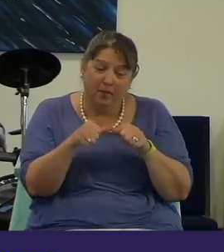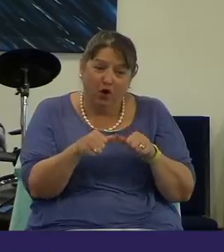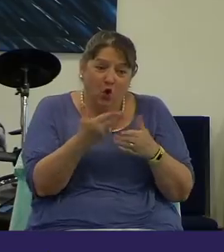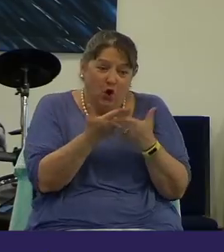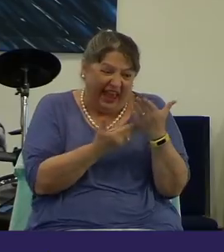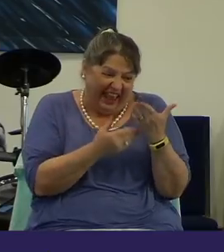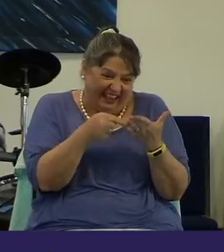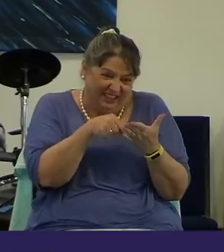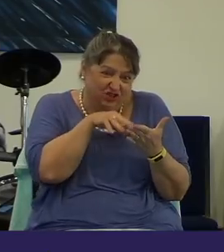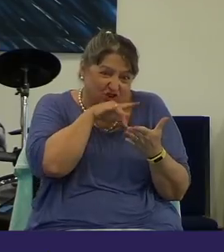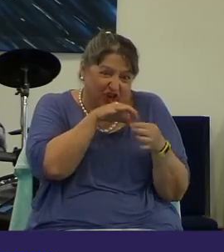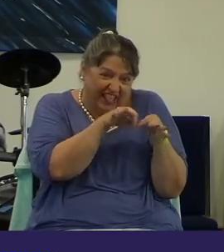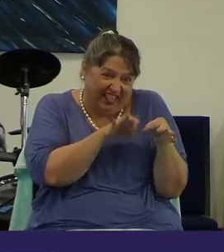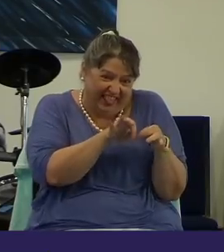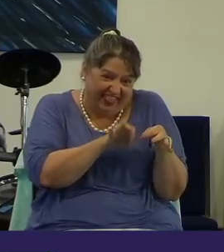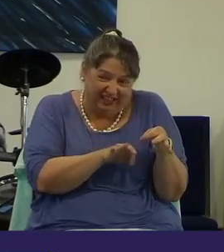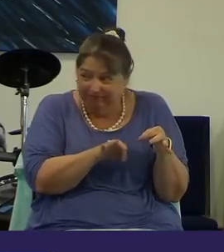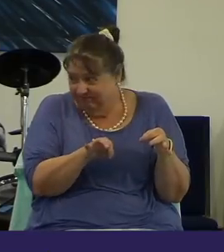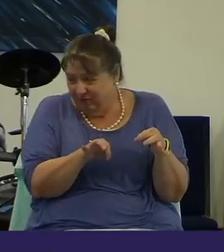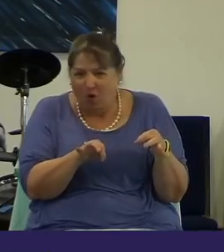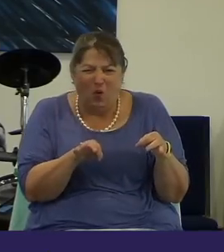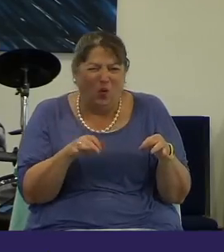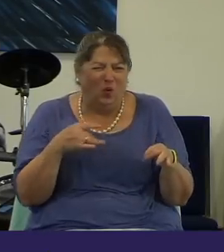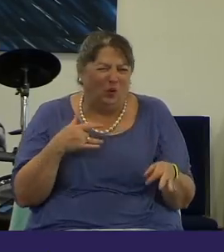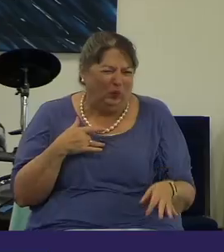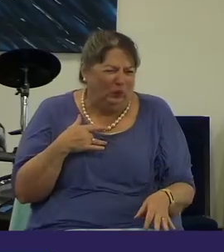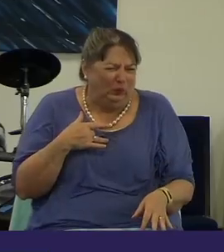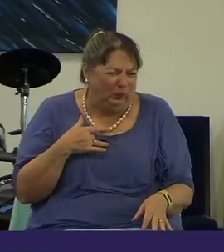Get thee behind me, Satan. All right.